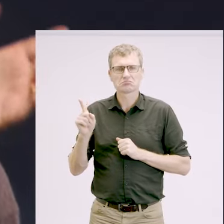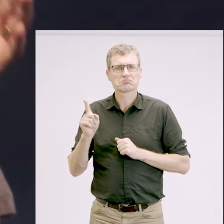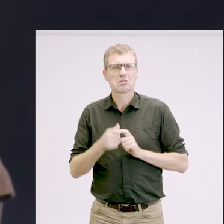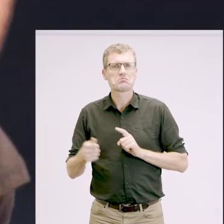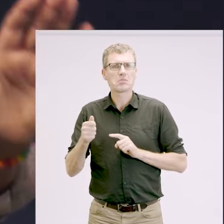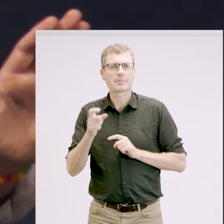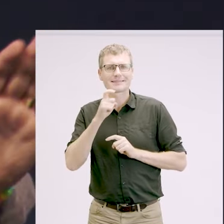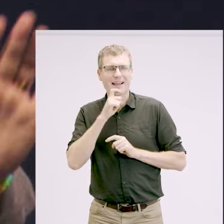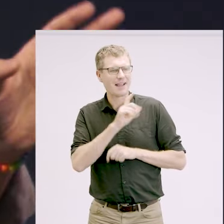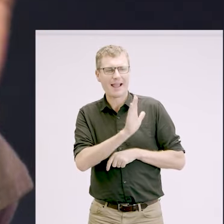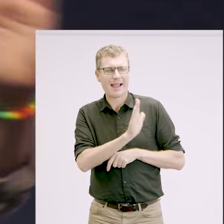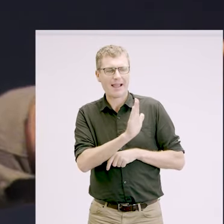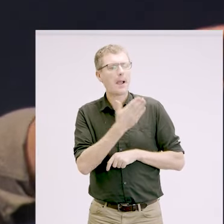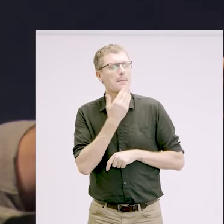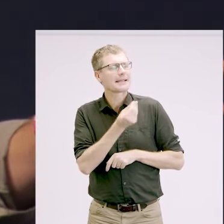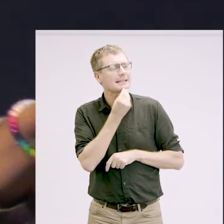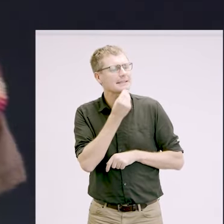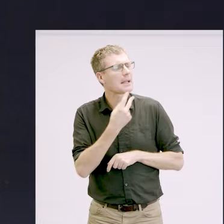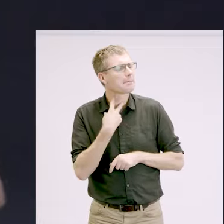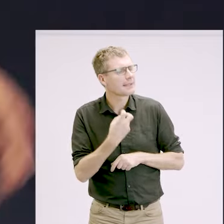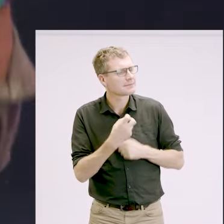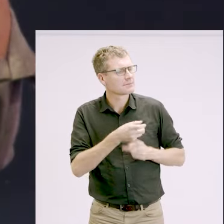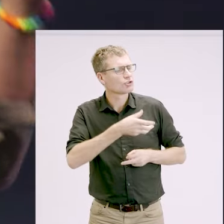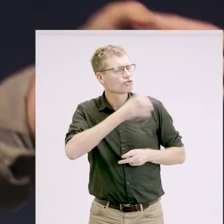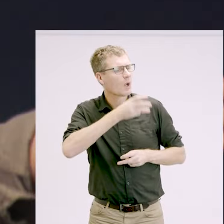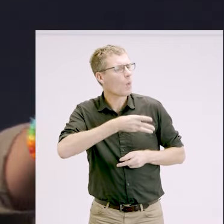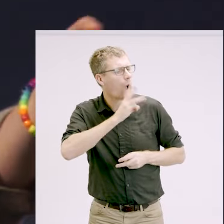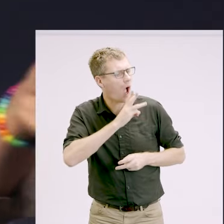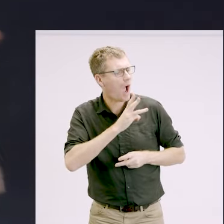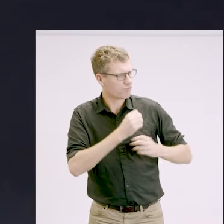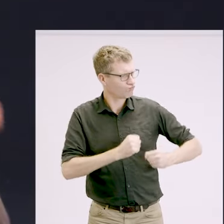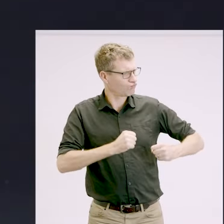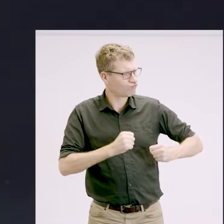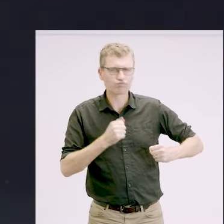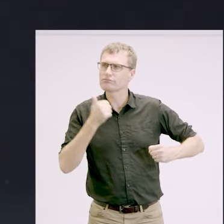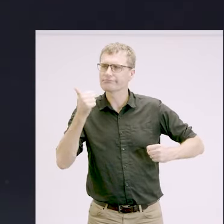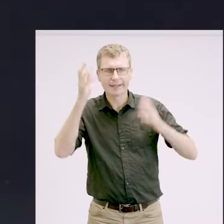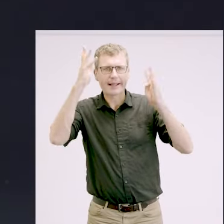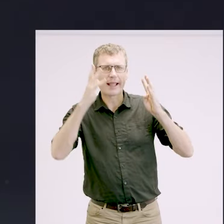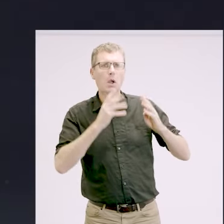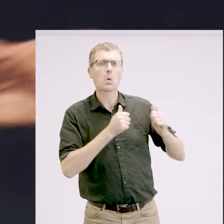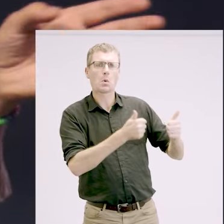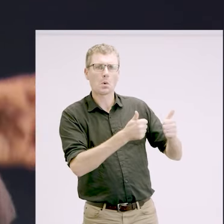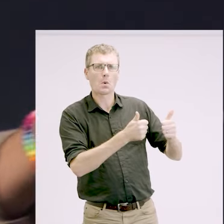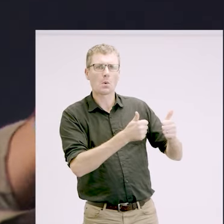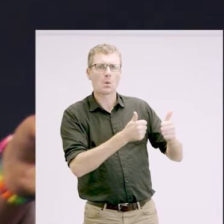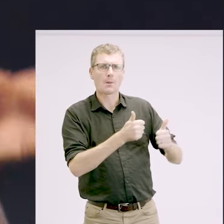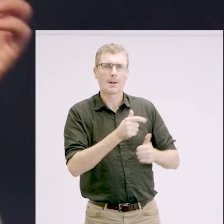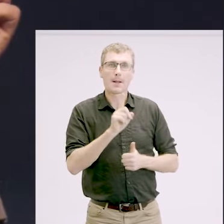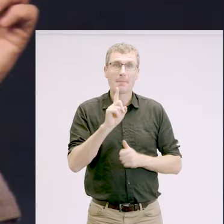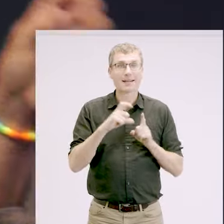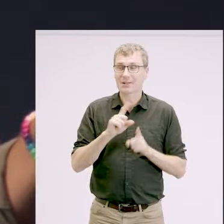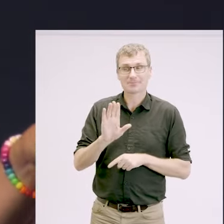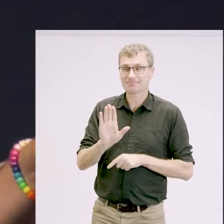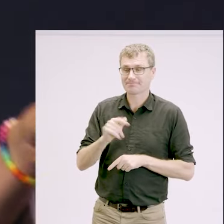this resistance. The eunuch says, eat the meat and drink the wine and become strong and impressive for the king. And Daniel says, actually, I'd like